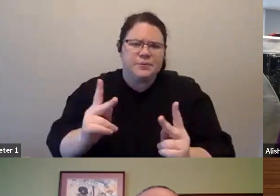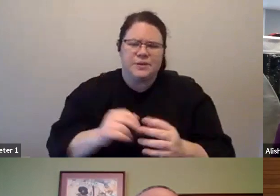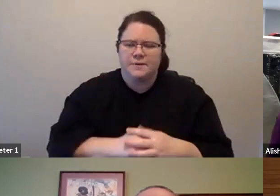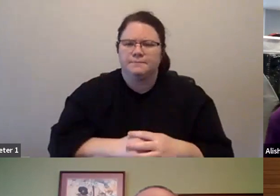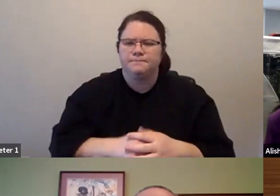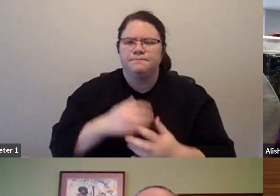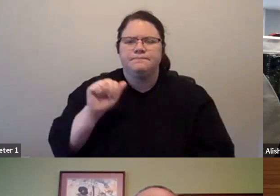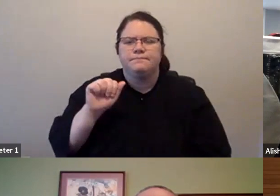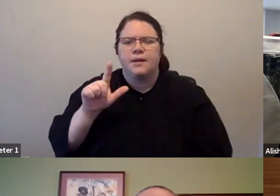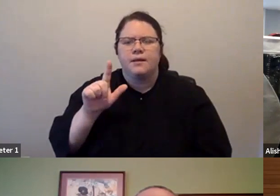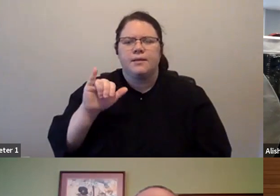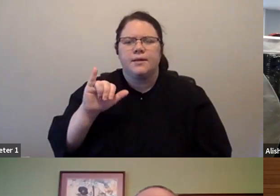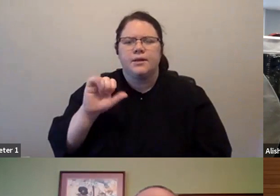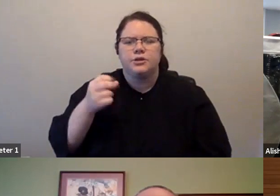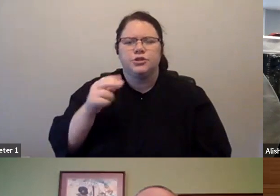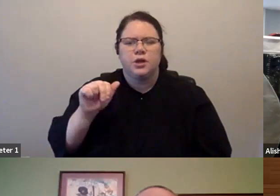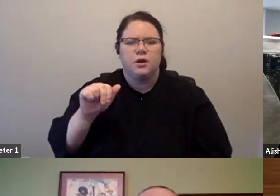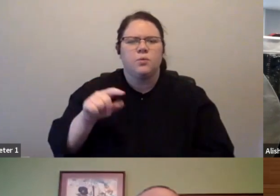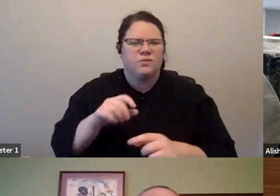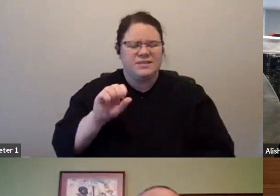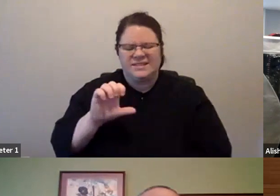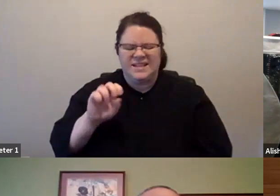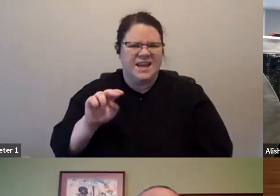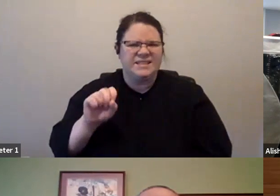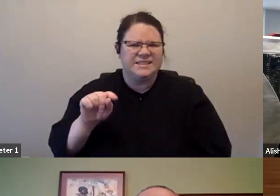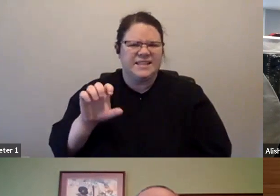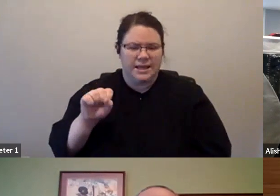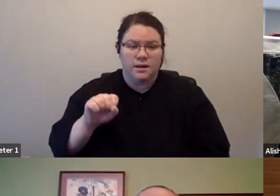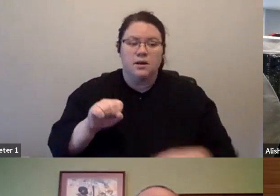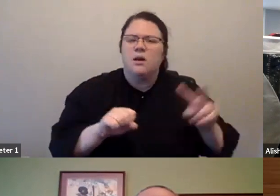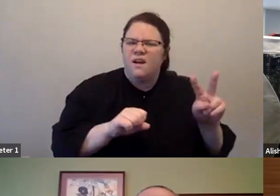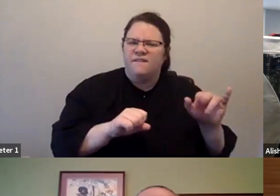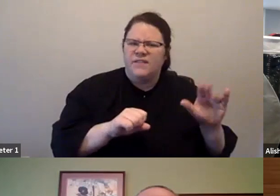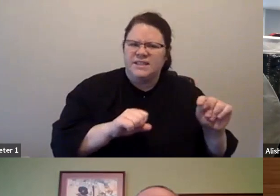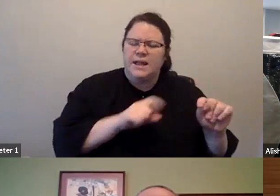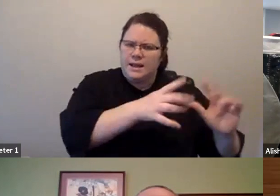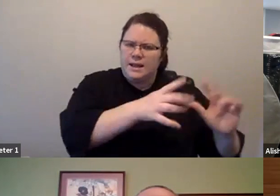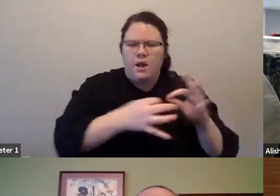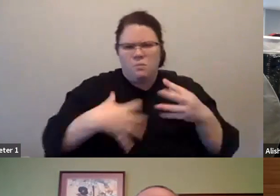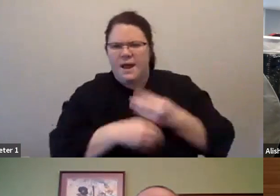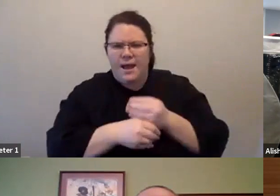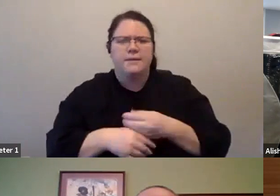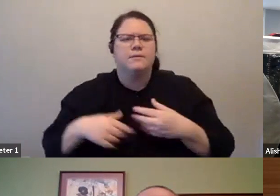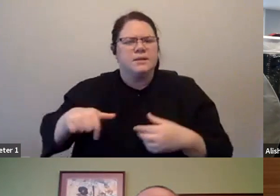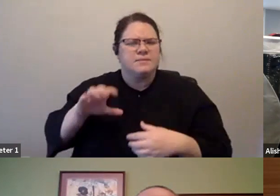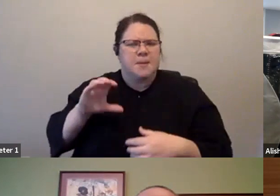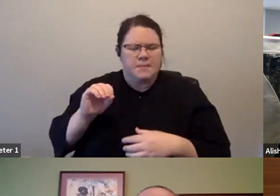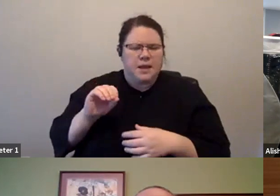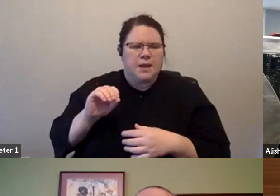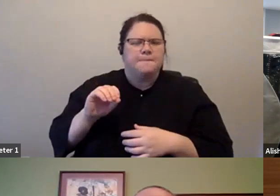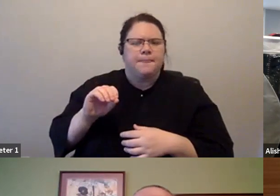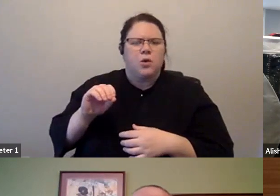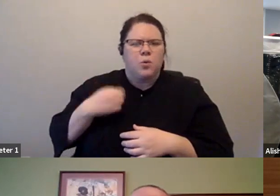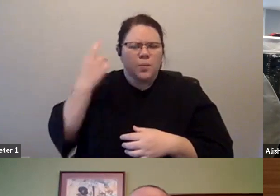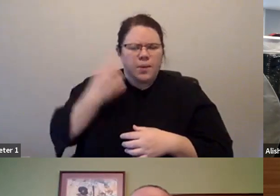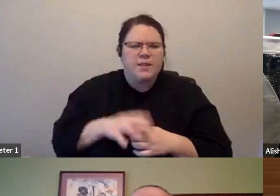So this is Alicia with Centene. Just to kind of add on to Vincent, for us at Centene, we saw this as a chance to